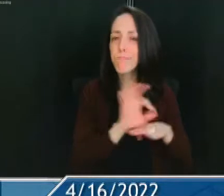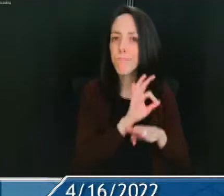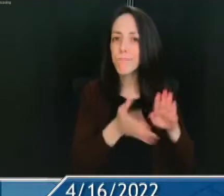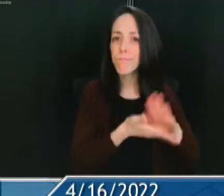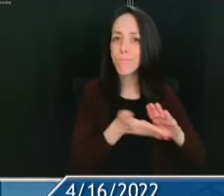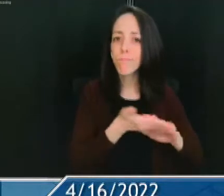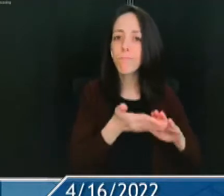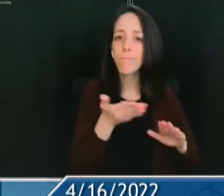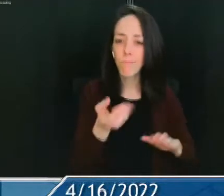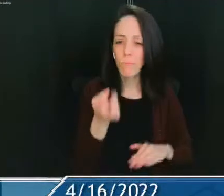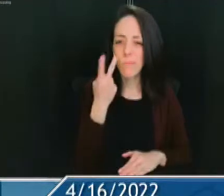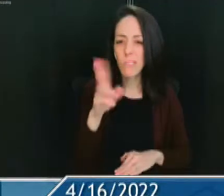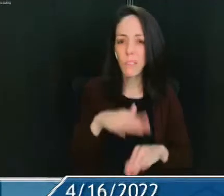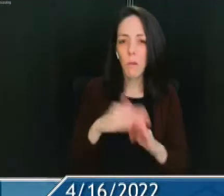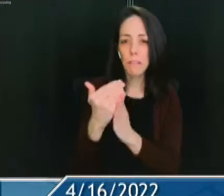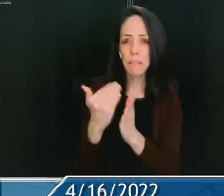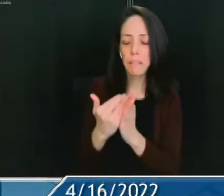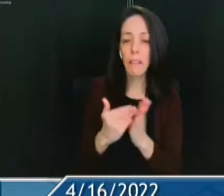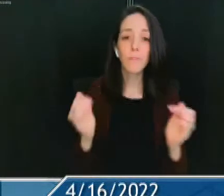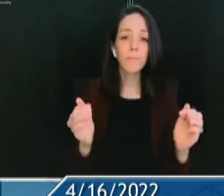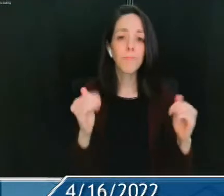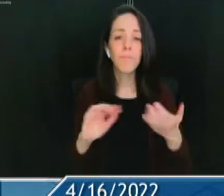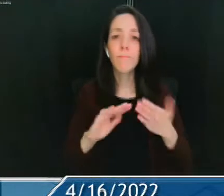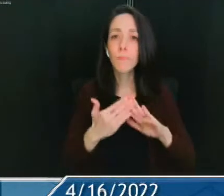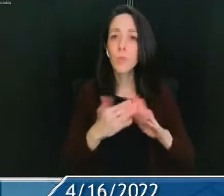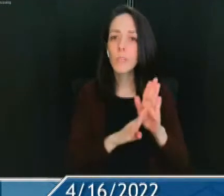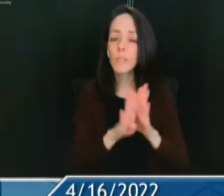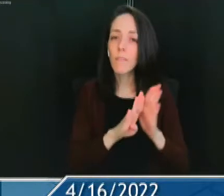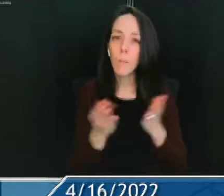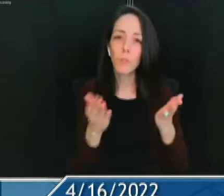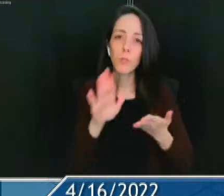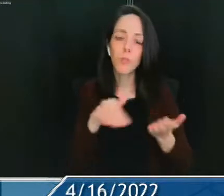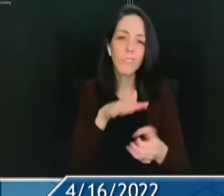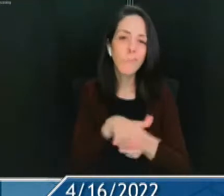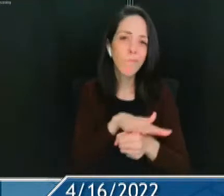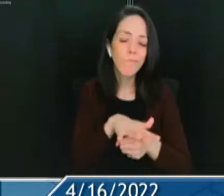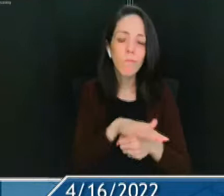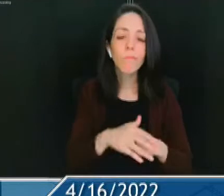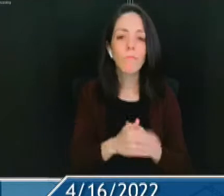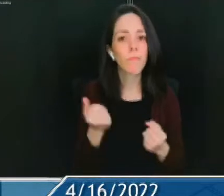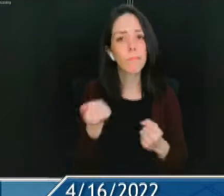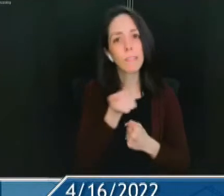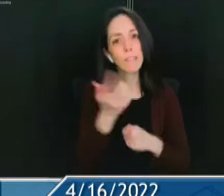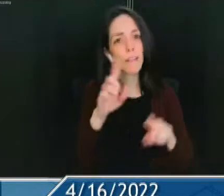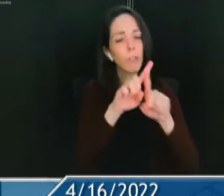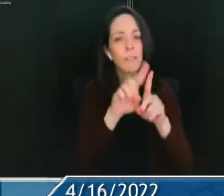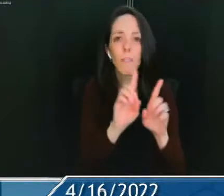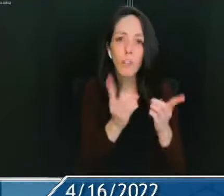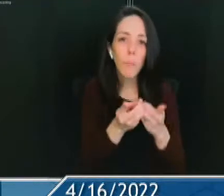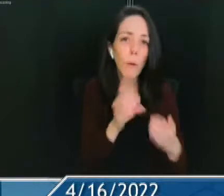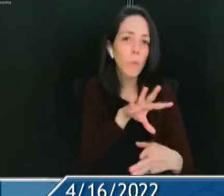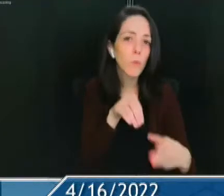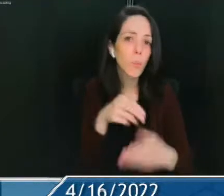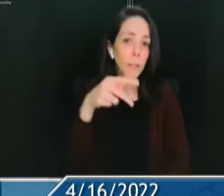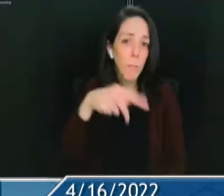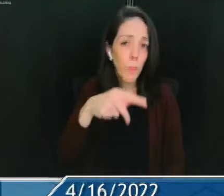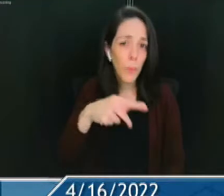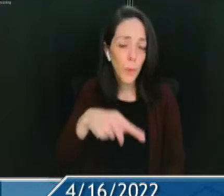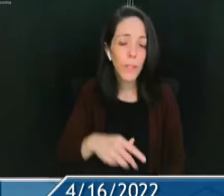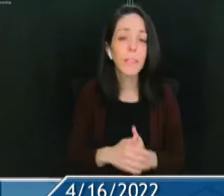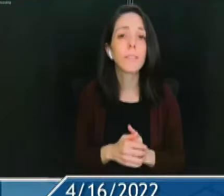slide. We have the Community Development Service Area, which is comprised of several bureaus within the city of Portland. It includes